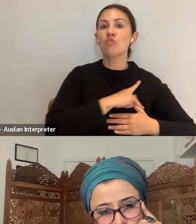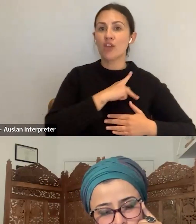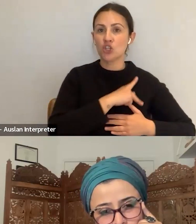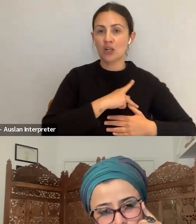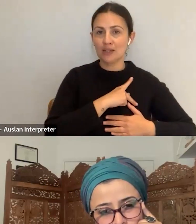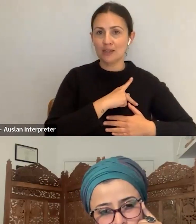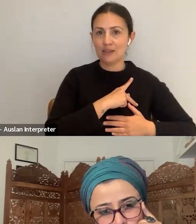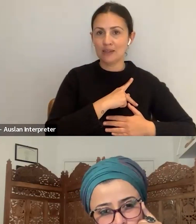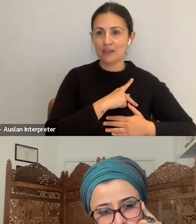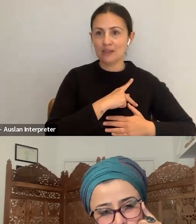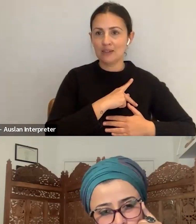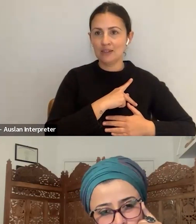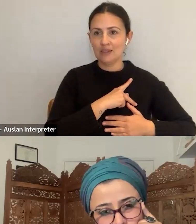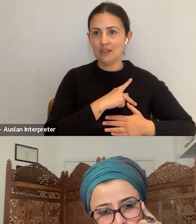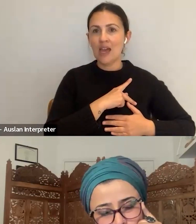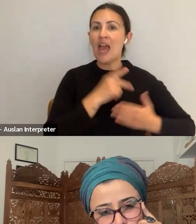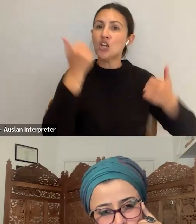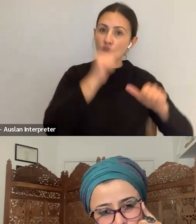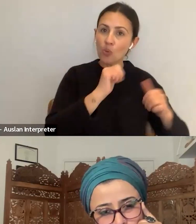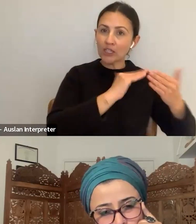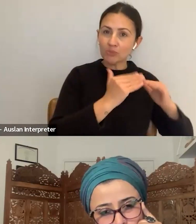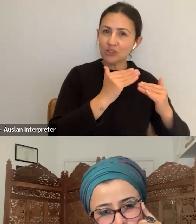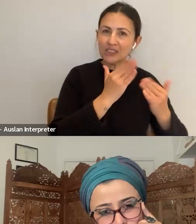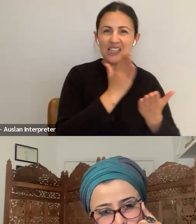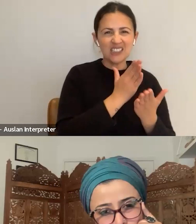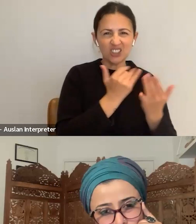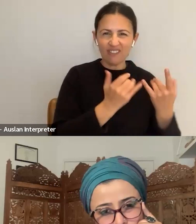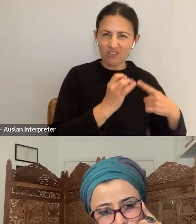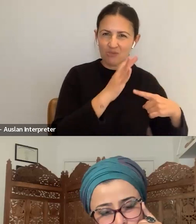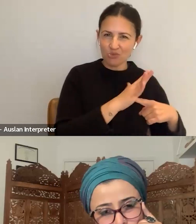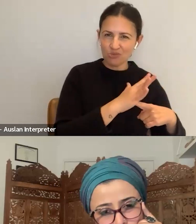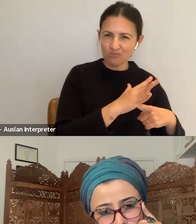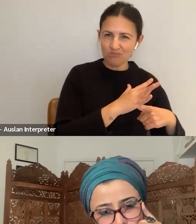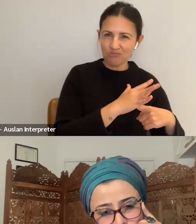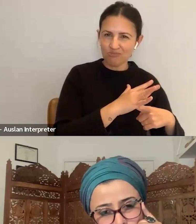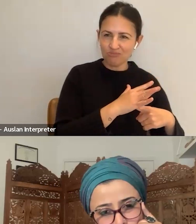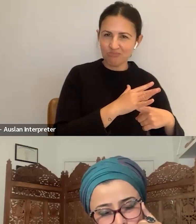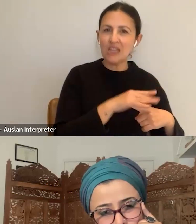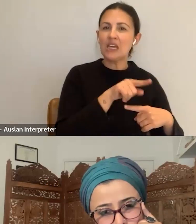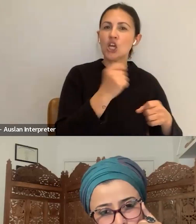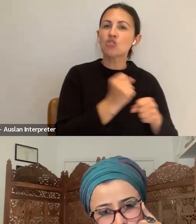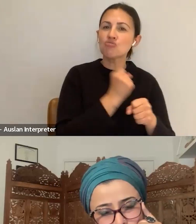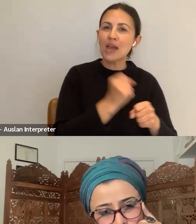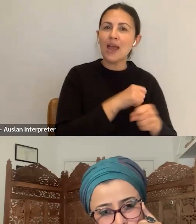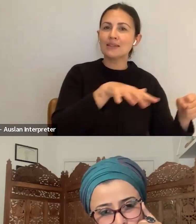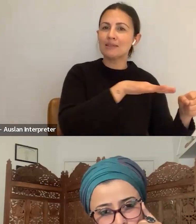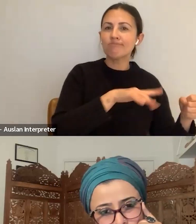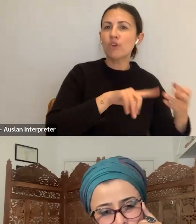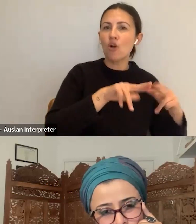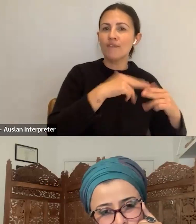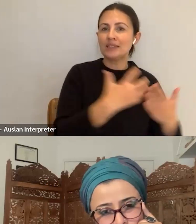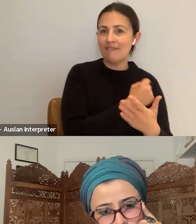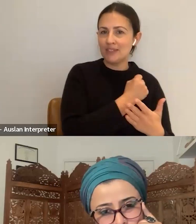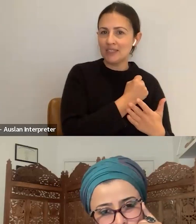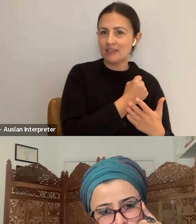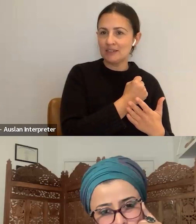that actually really informs the importance of relationships. It informs ideas of safety. It informs those kind of that